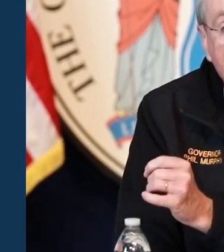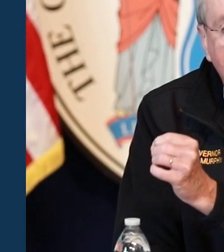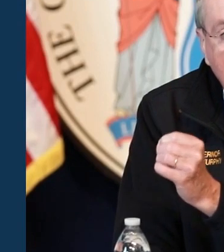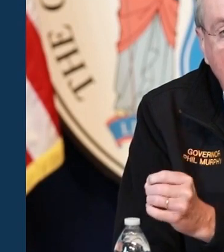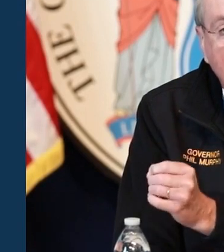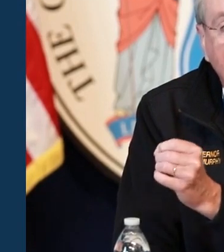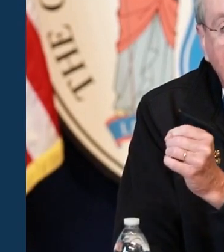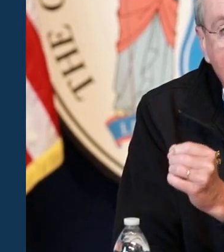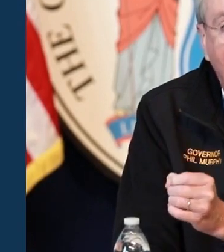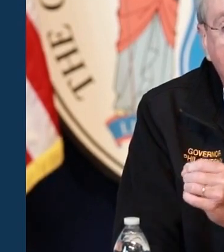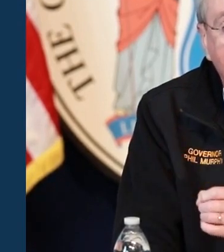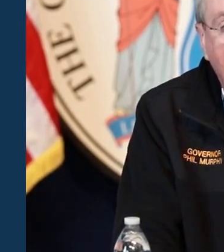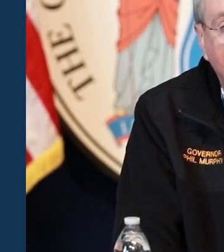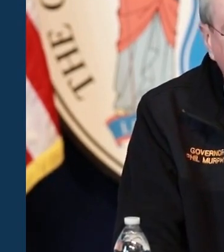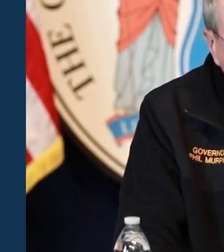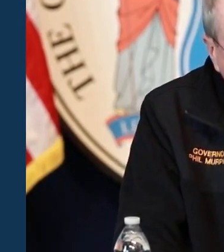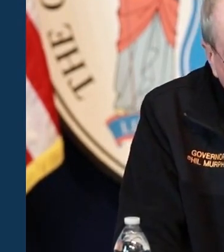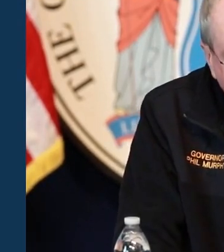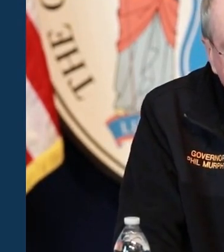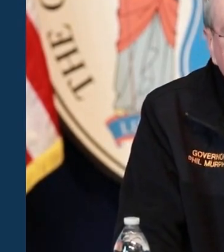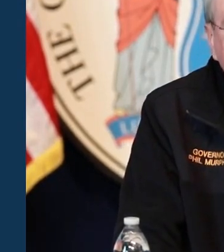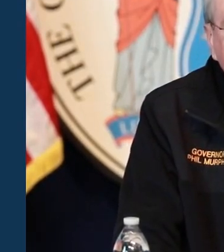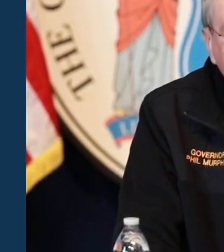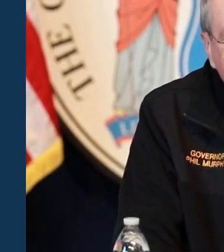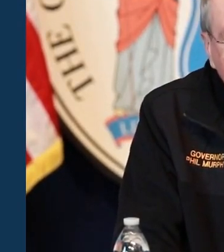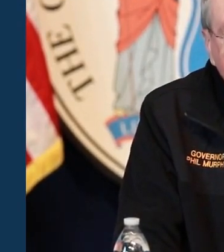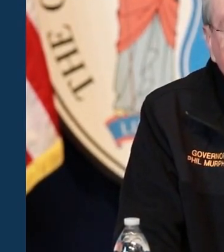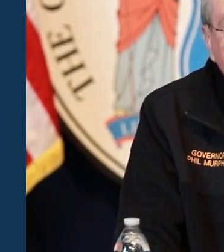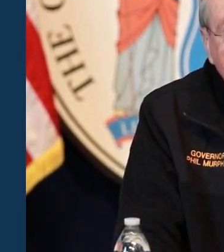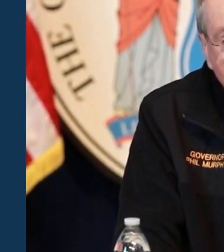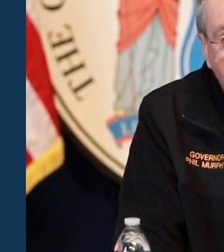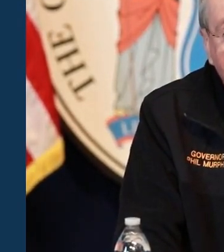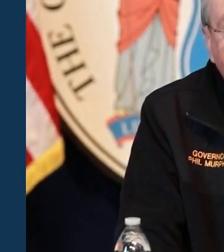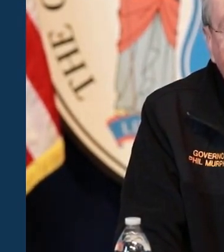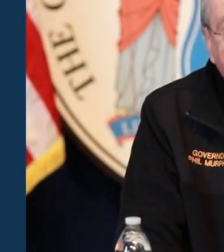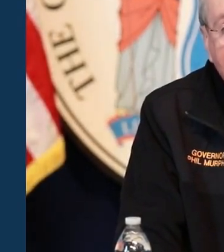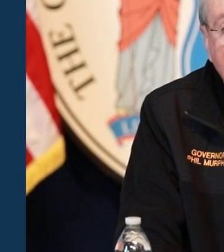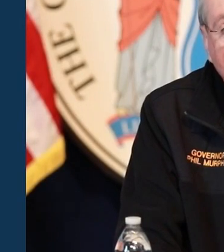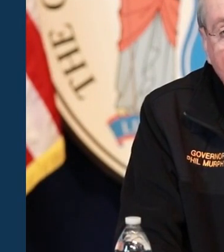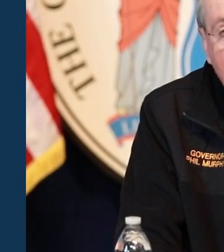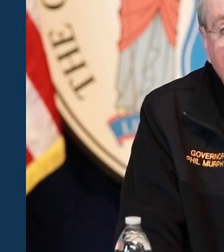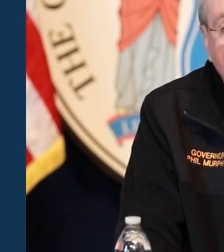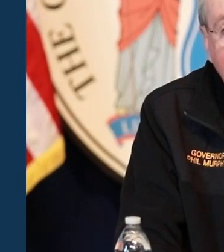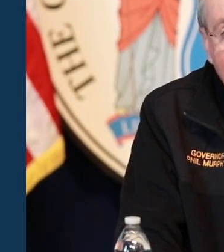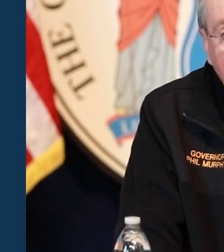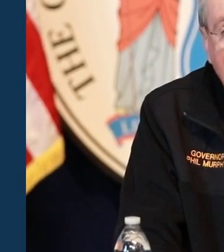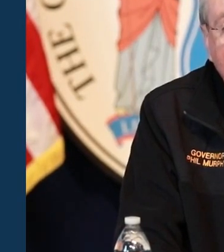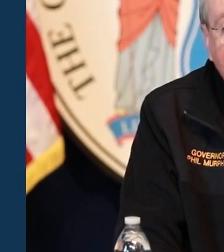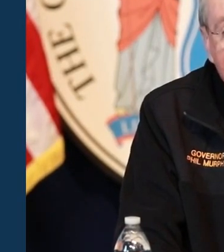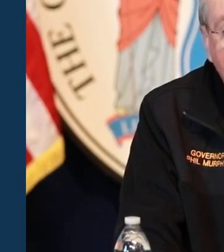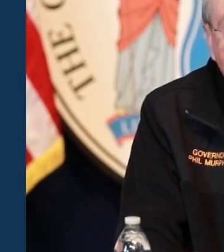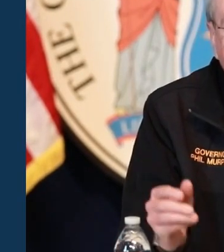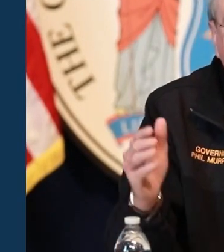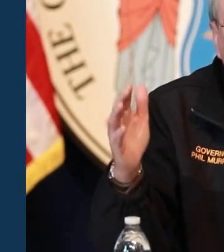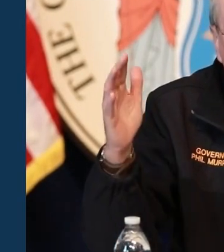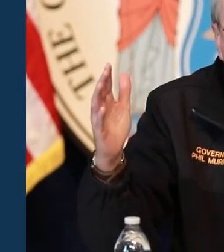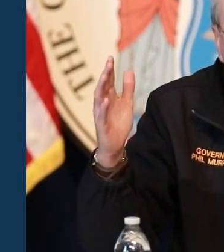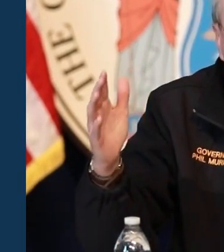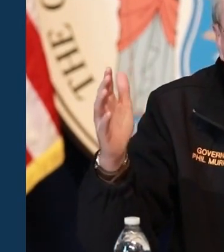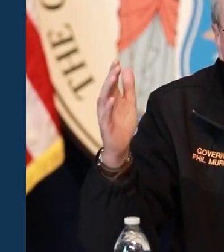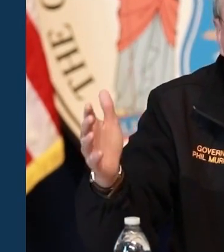All of these are pieces in a broader puzzle, and as we each continue to drop our pieces of the puzzle in place,